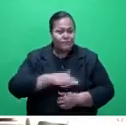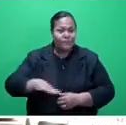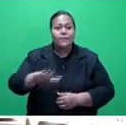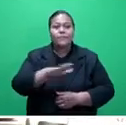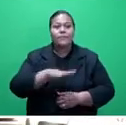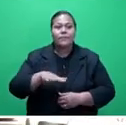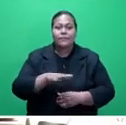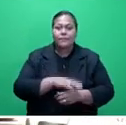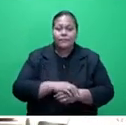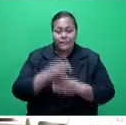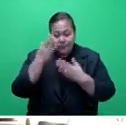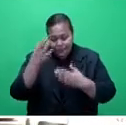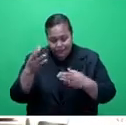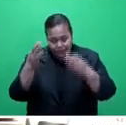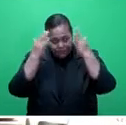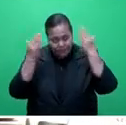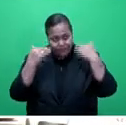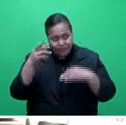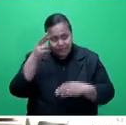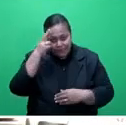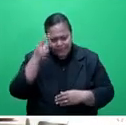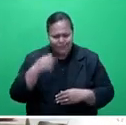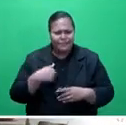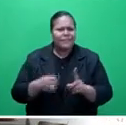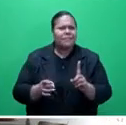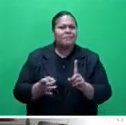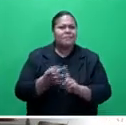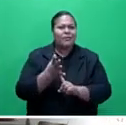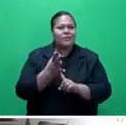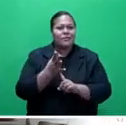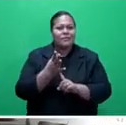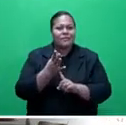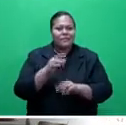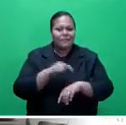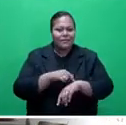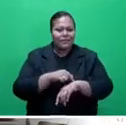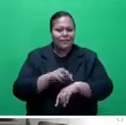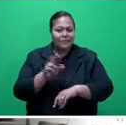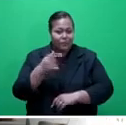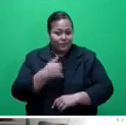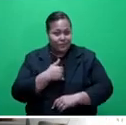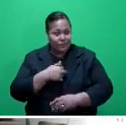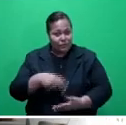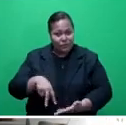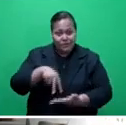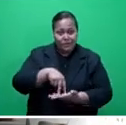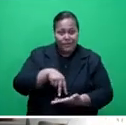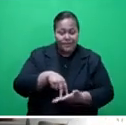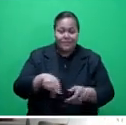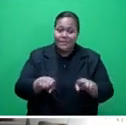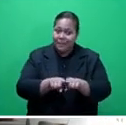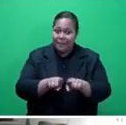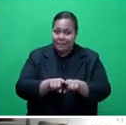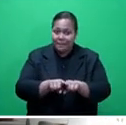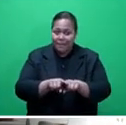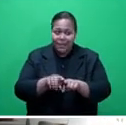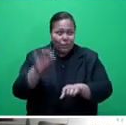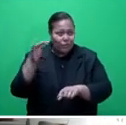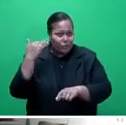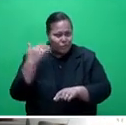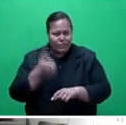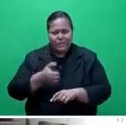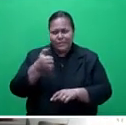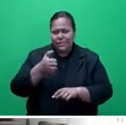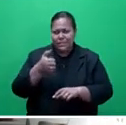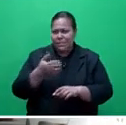Honourable Speaker, sir, this is a very special moment for me to stand in the same chambers after only some short 16-odd